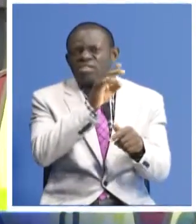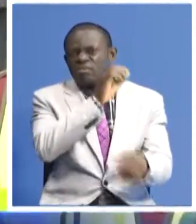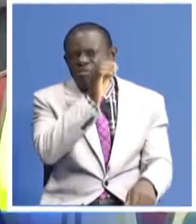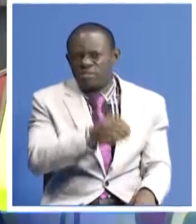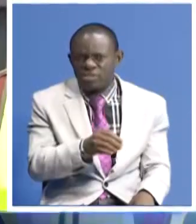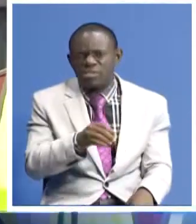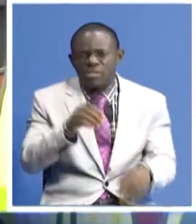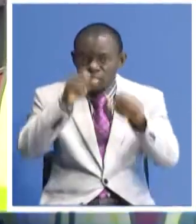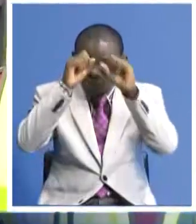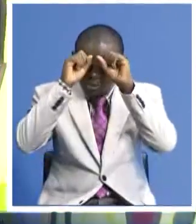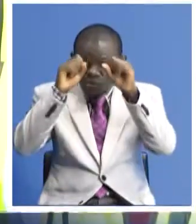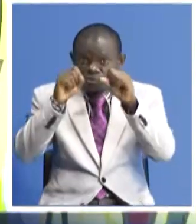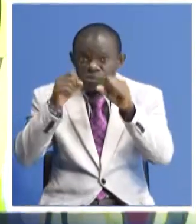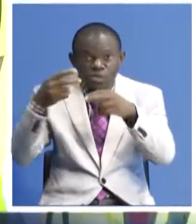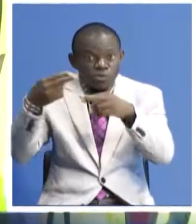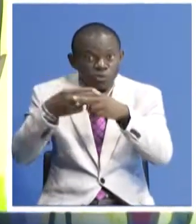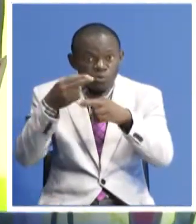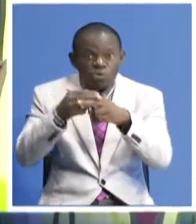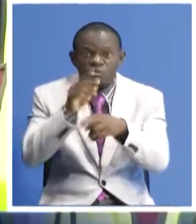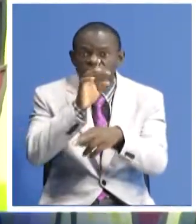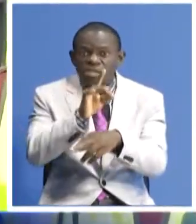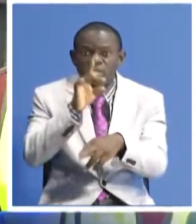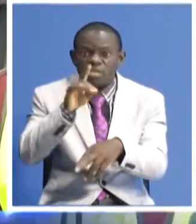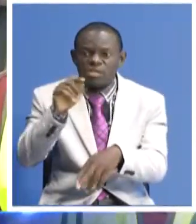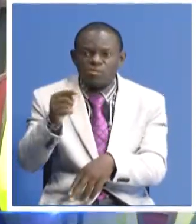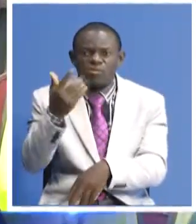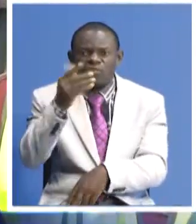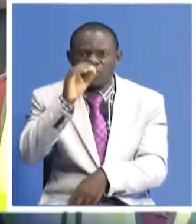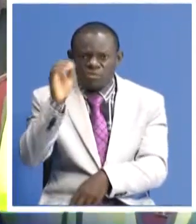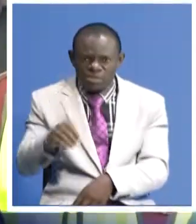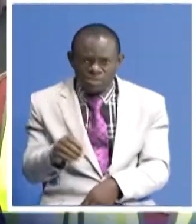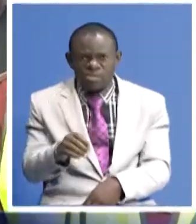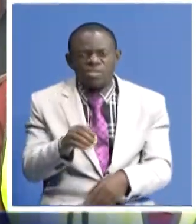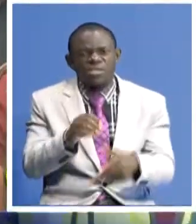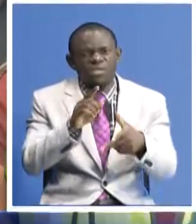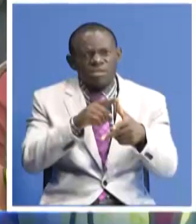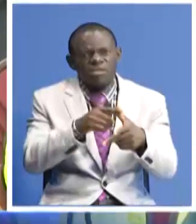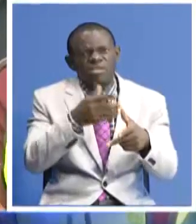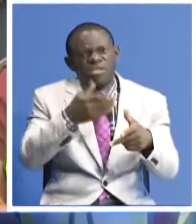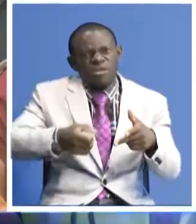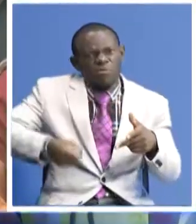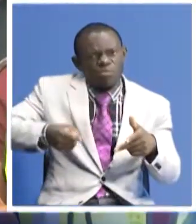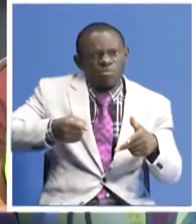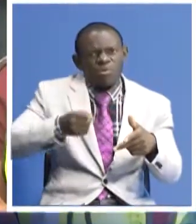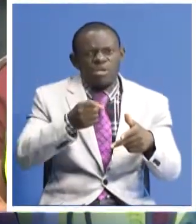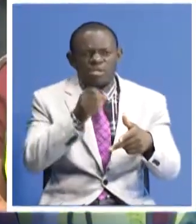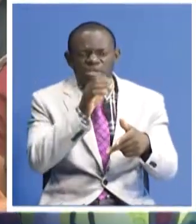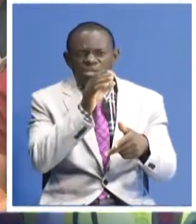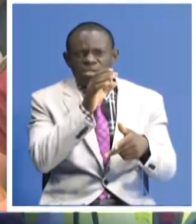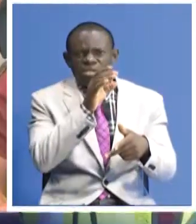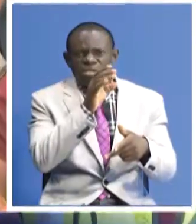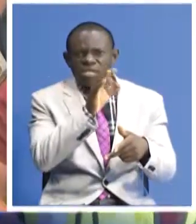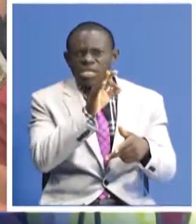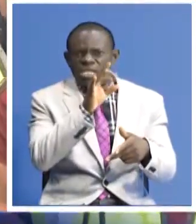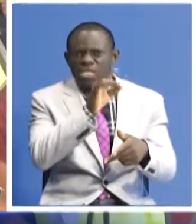at 88.5%. The cargo terminal is at 98%. The airport office complex